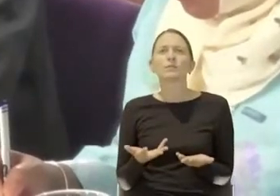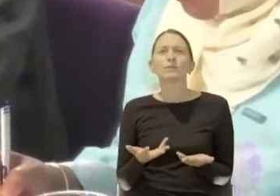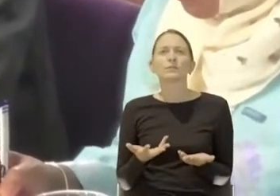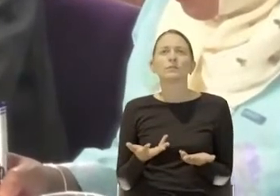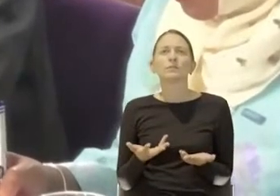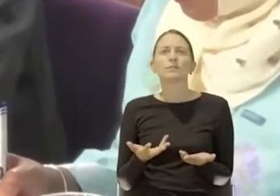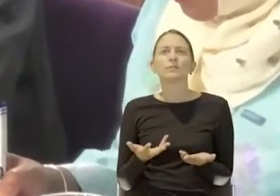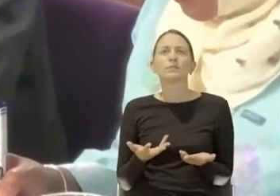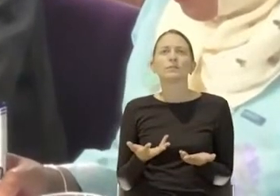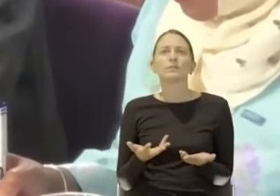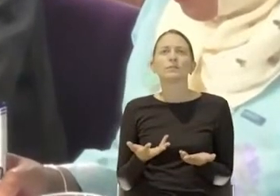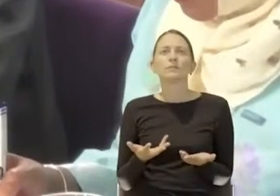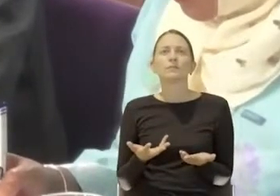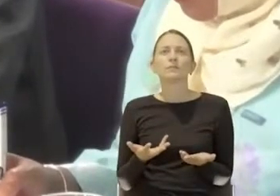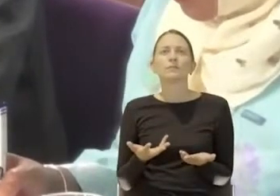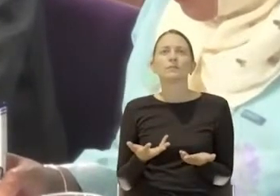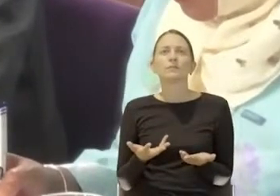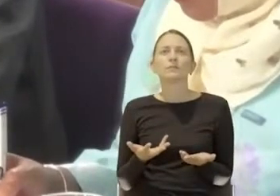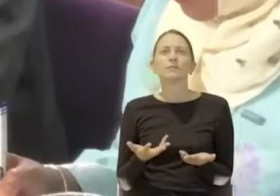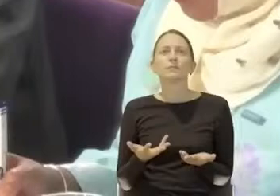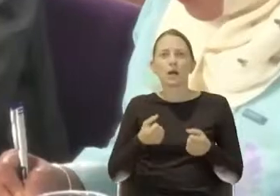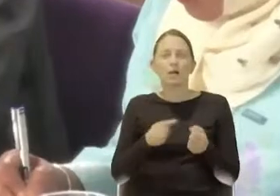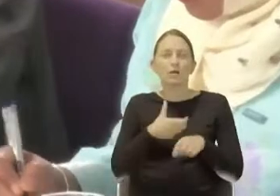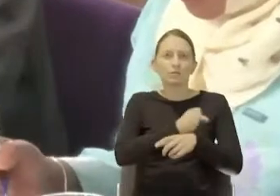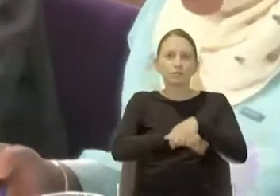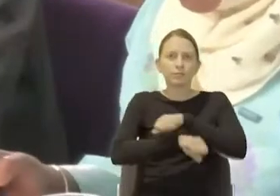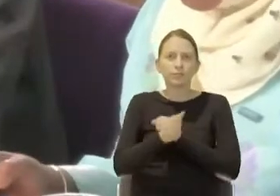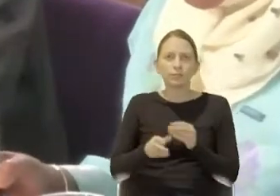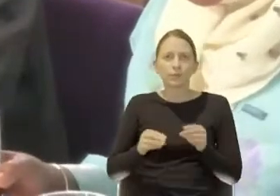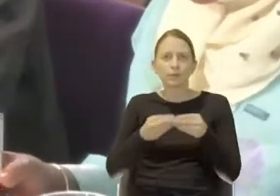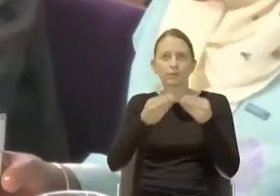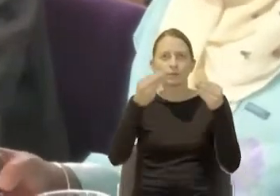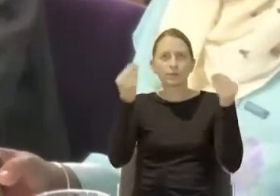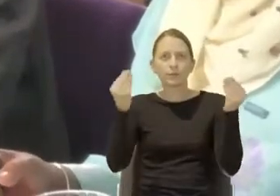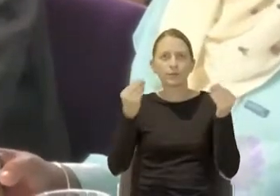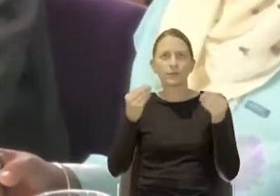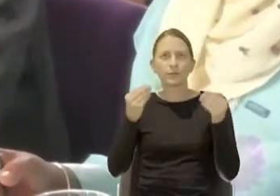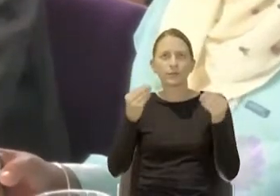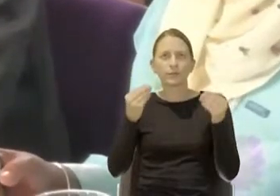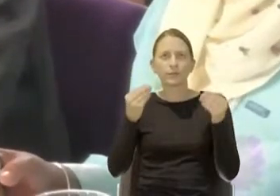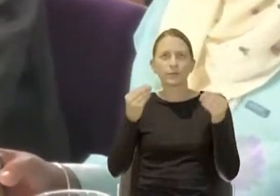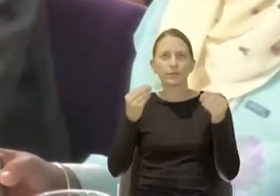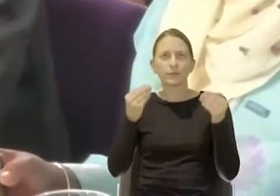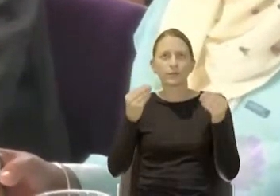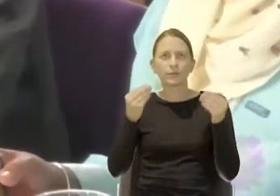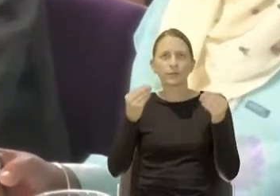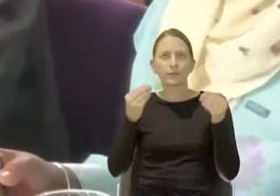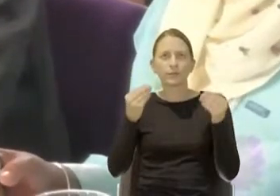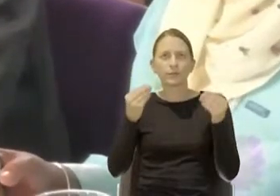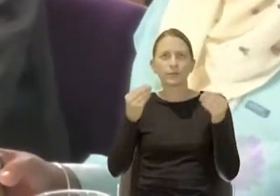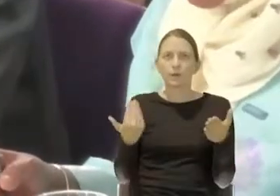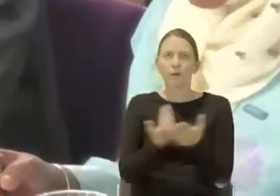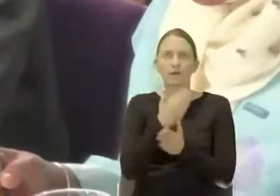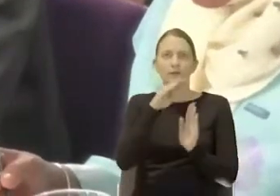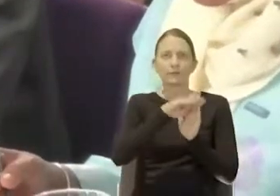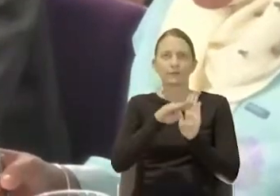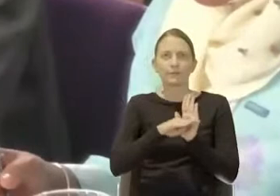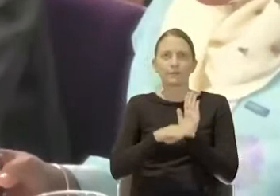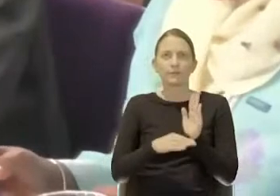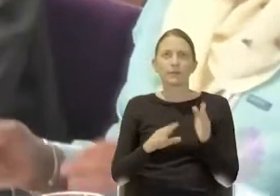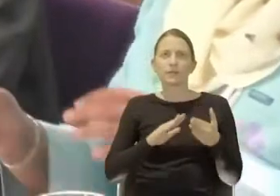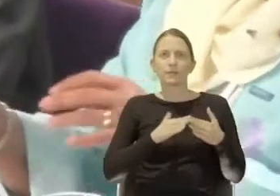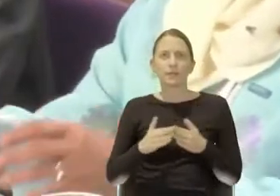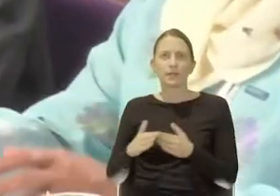the implementation of the new urban agenda. The group will serve as an intermediary between the